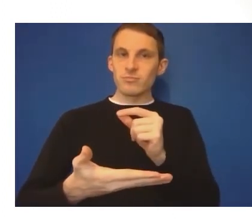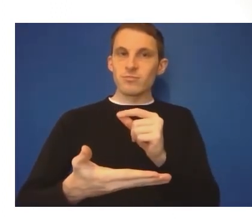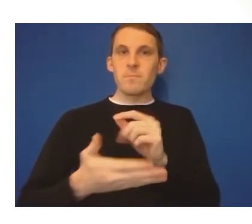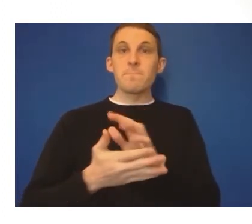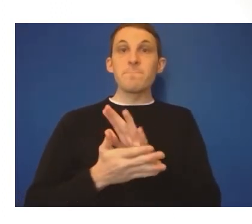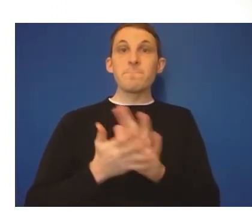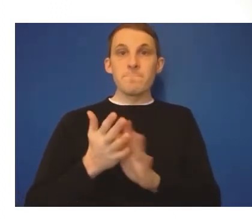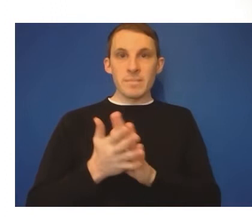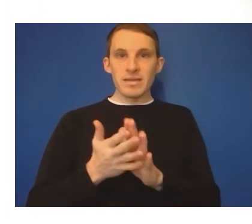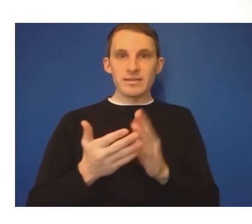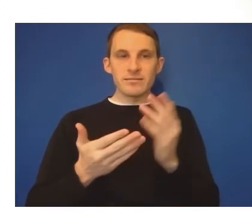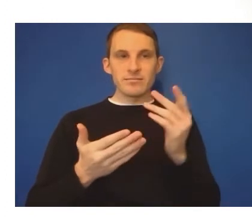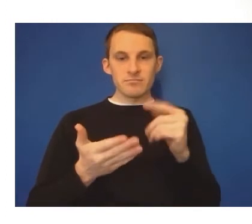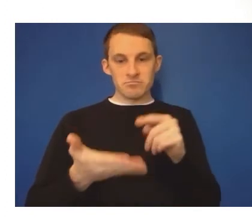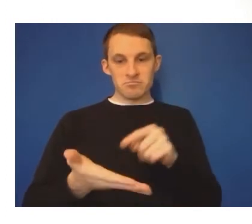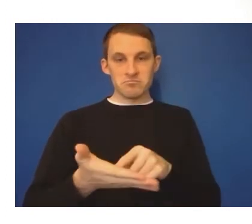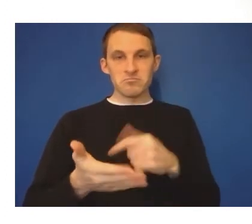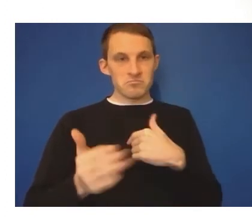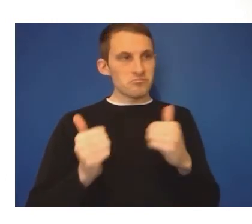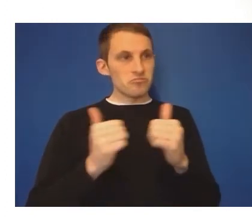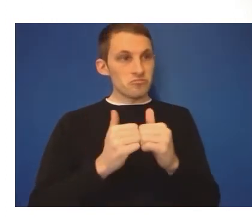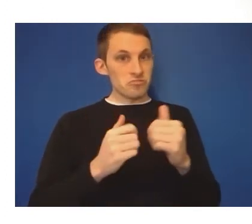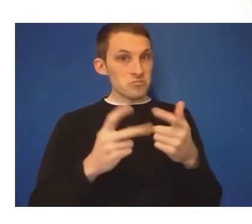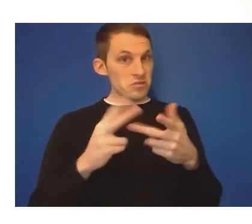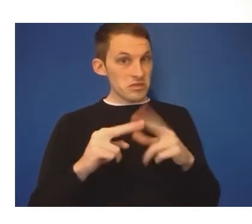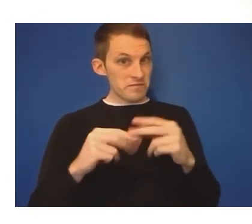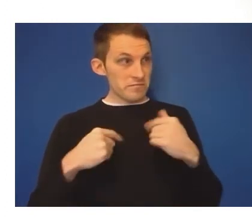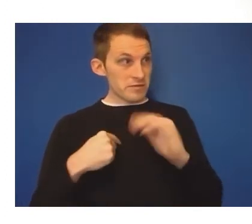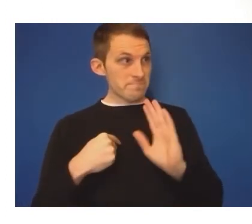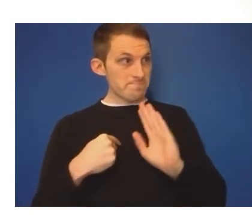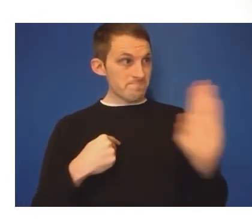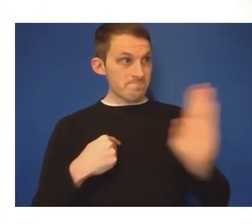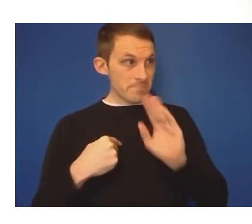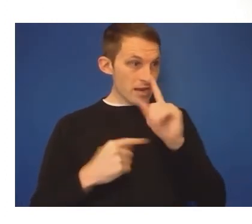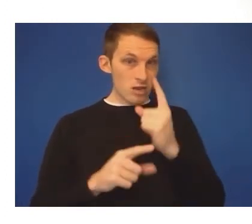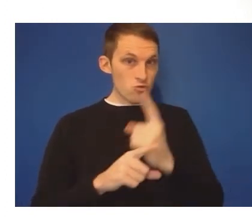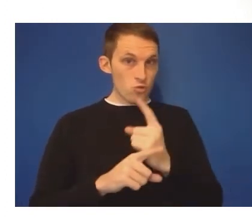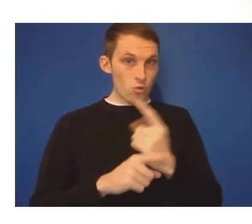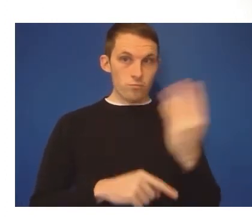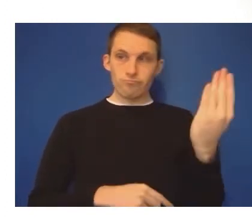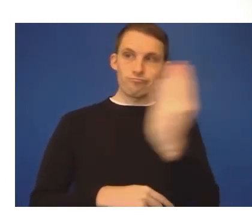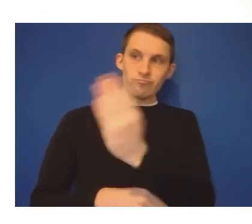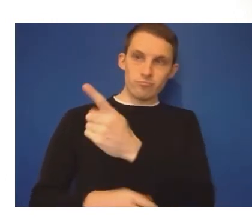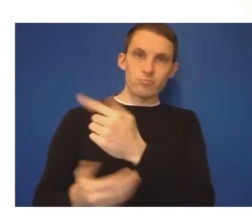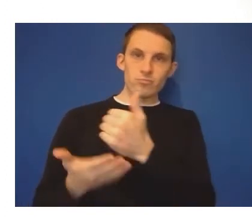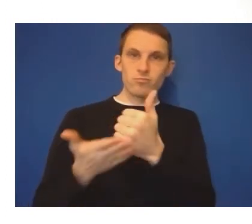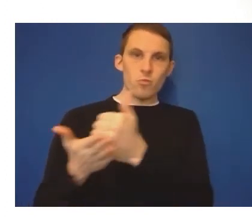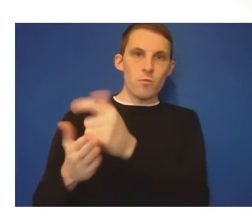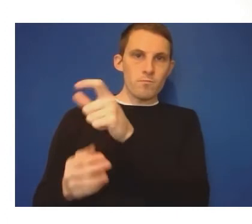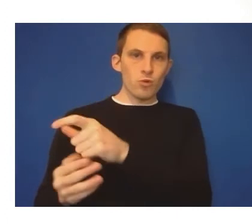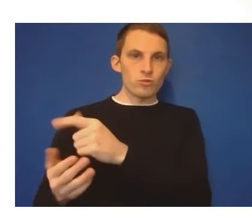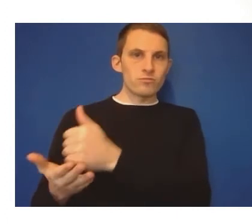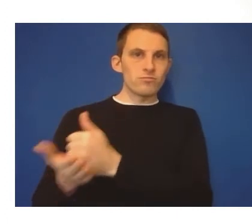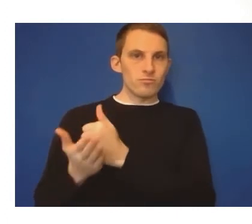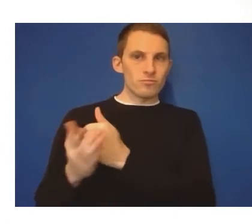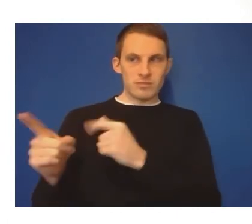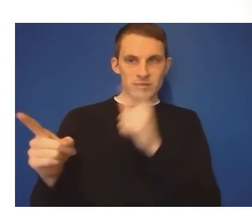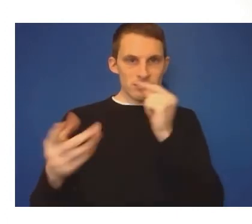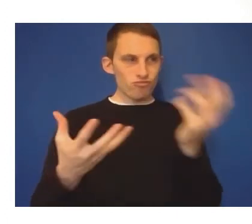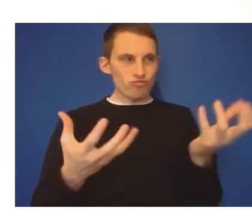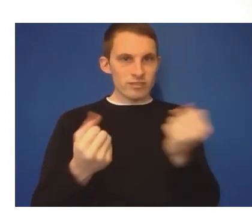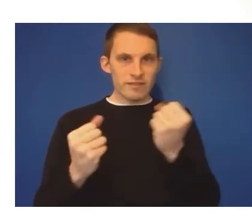someone that you're happy to call the company if you can't call yourself, or get calls or mail from the company about your